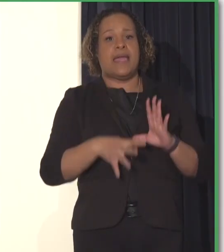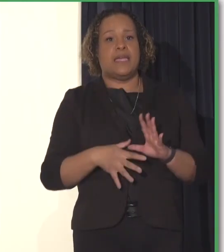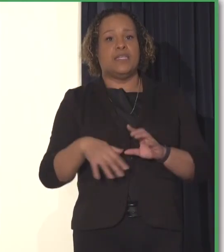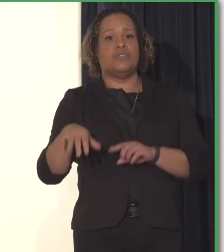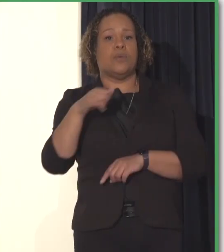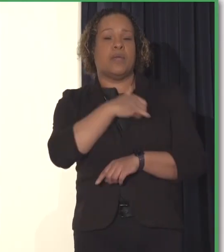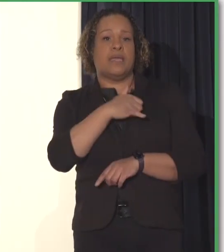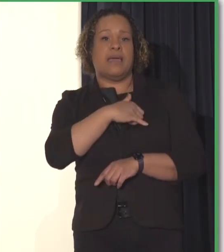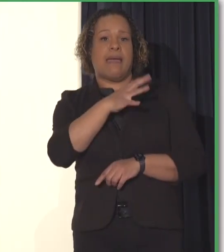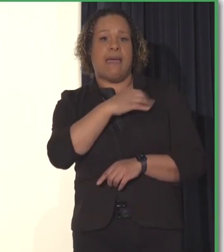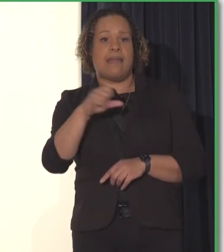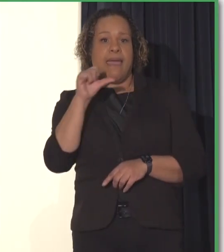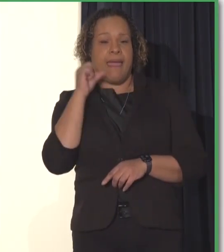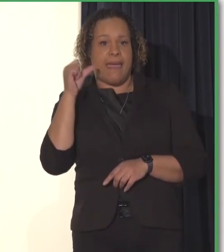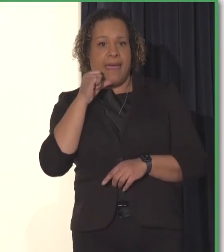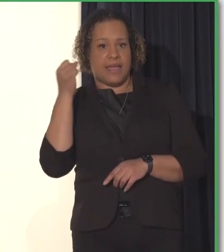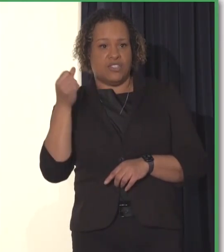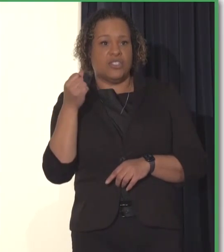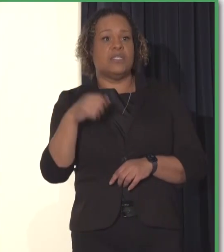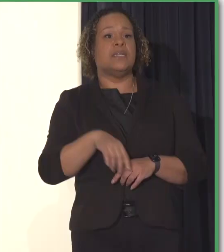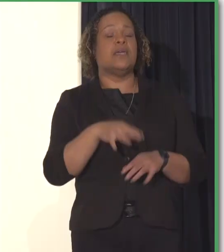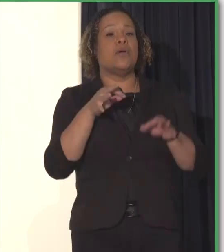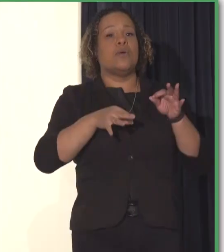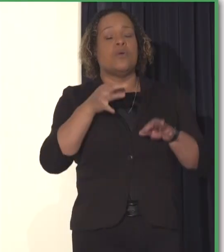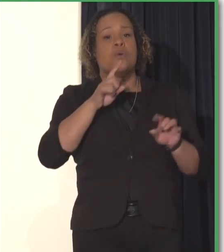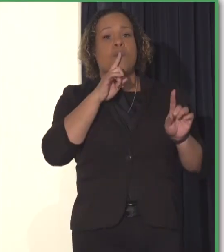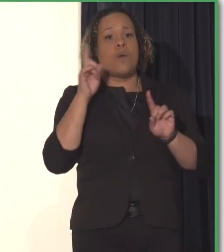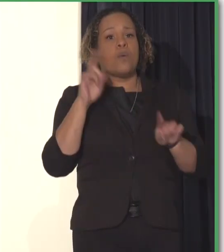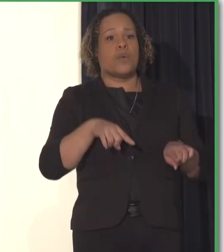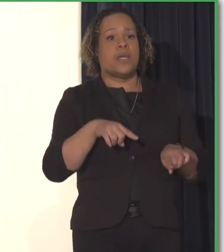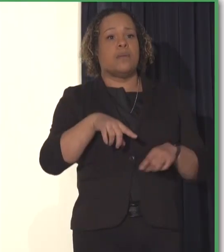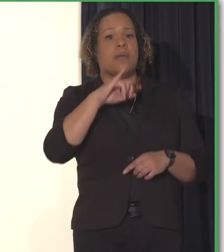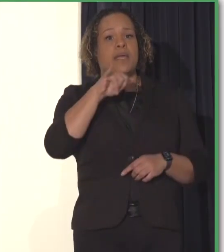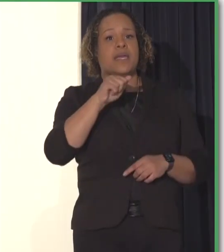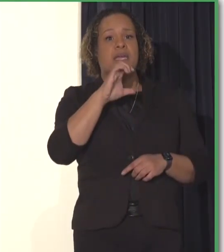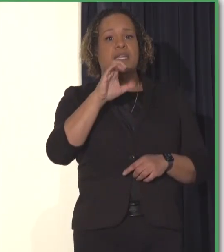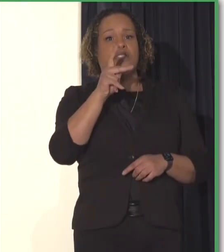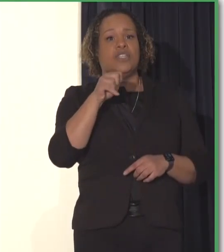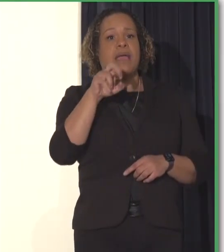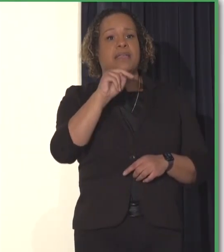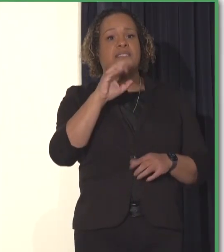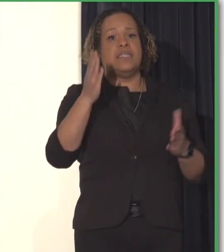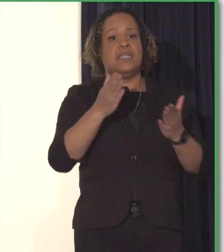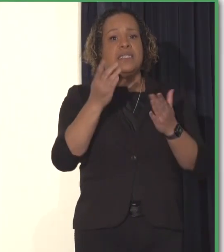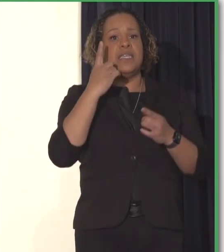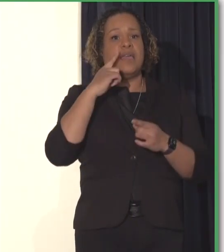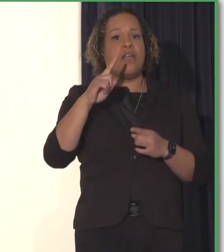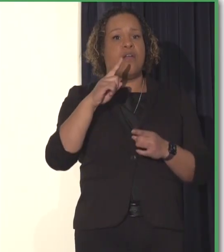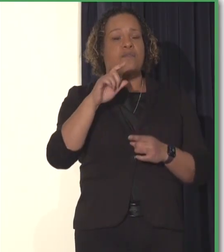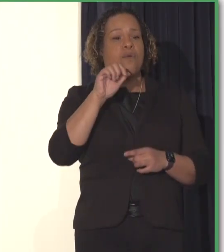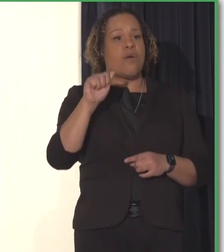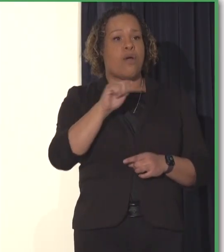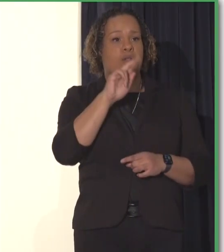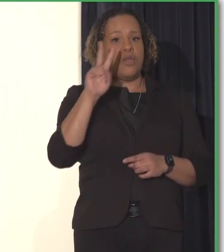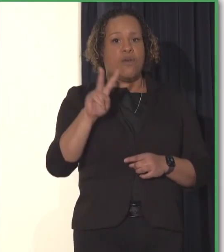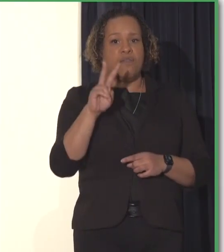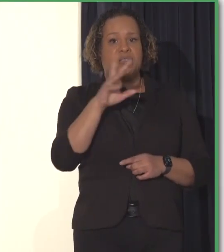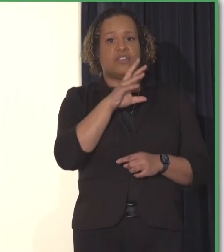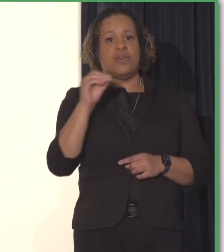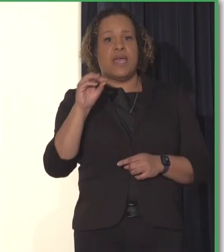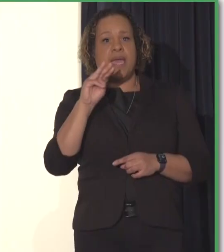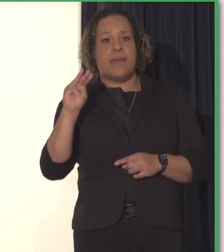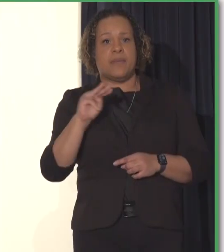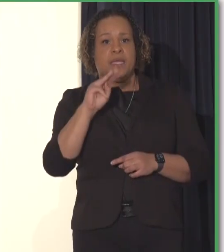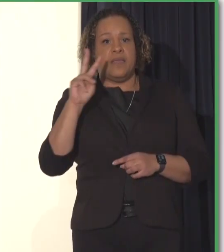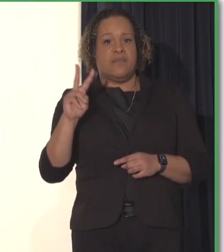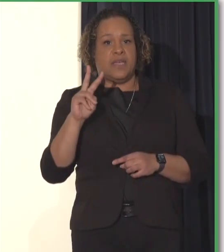Don Handyside. Enrique Jackson is here for audio-visual. Charles Henry, Media Services Video. Those